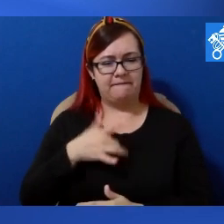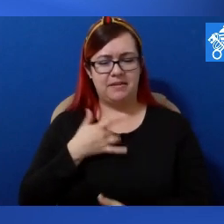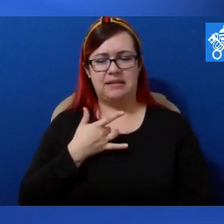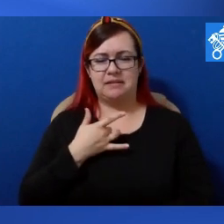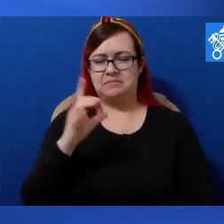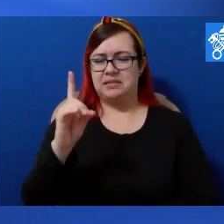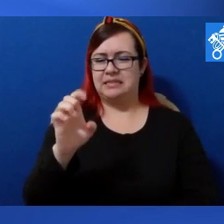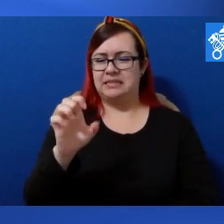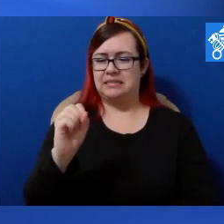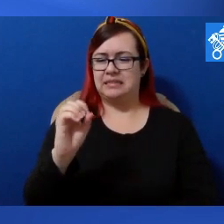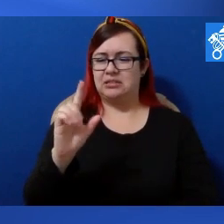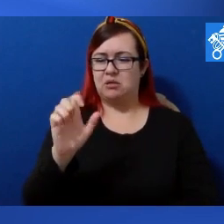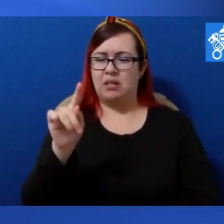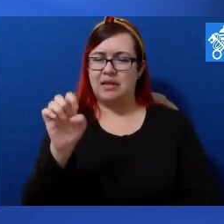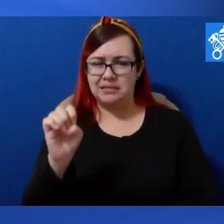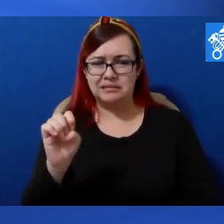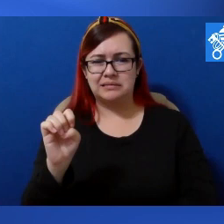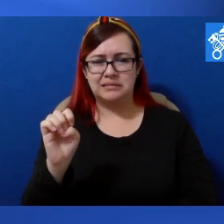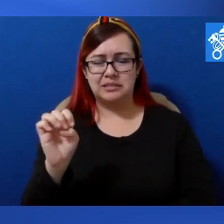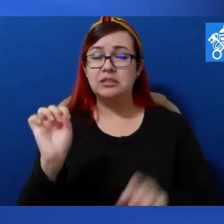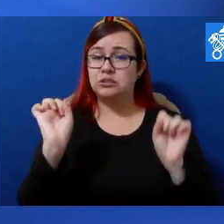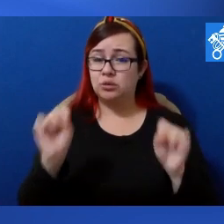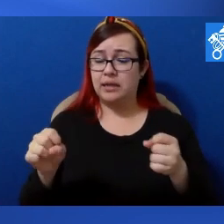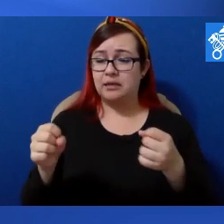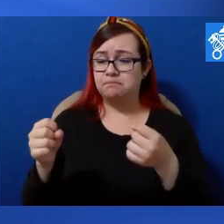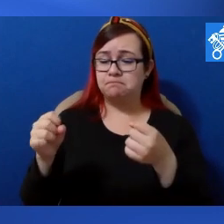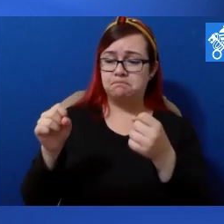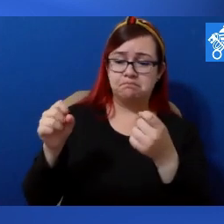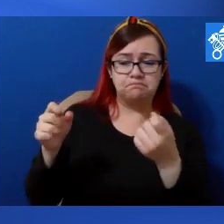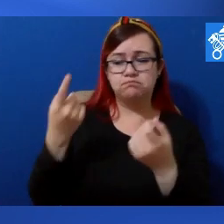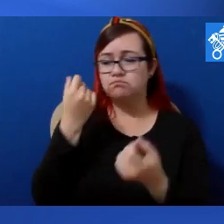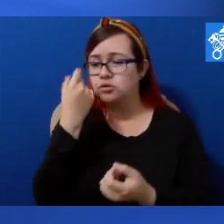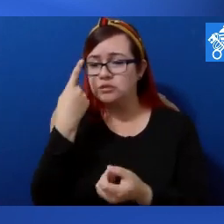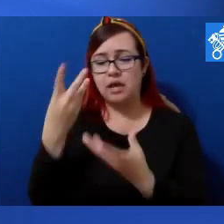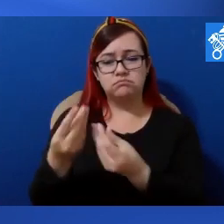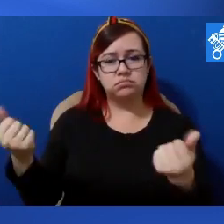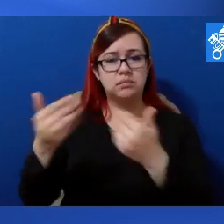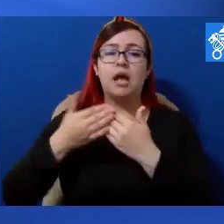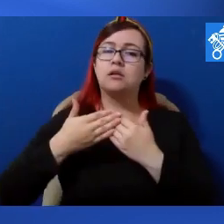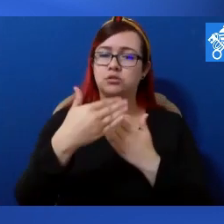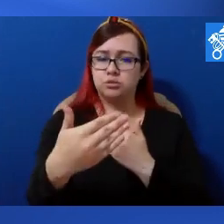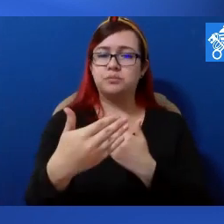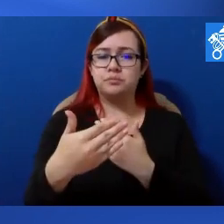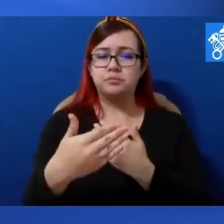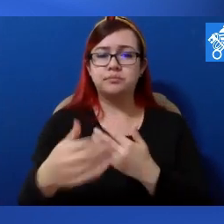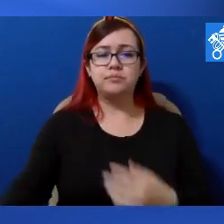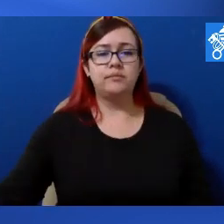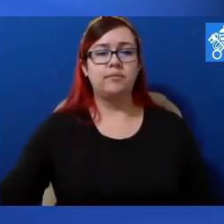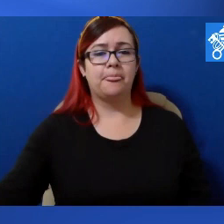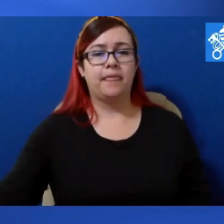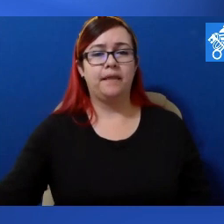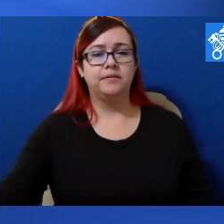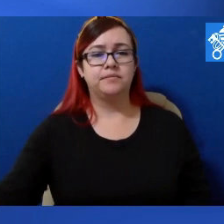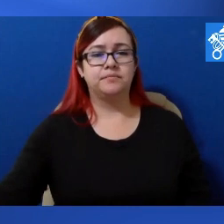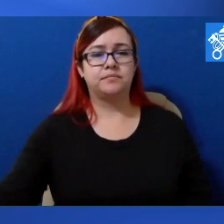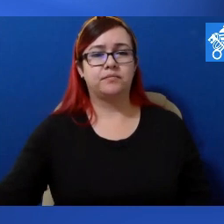What does this mean that I'm feeling desolate in this very moment? That way we can go ahead. St. Paul